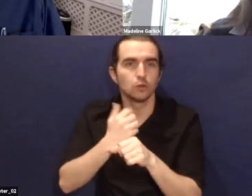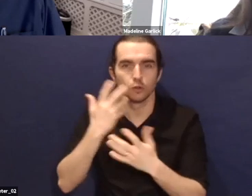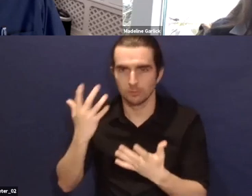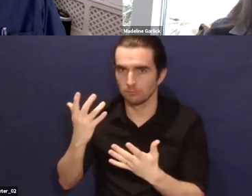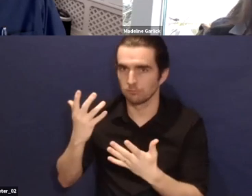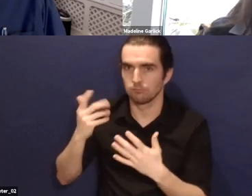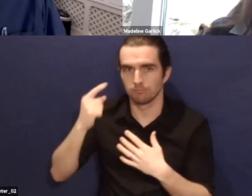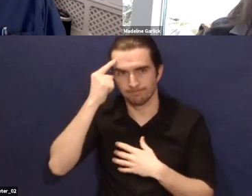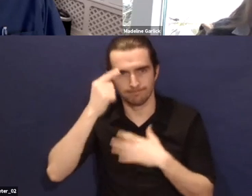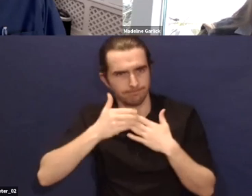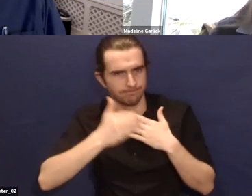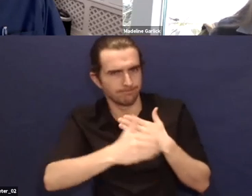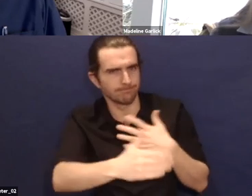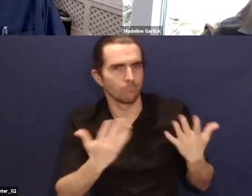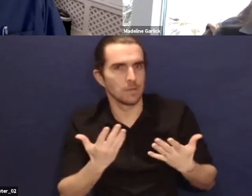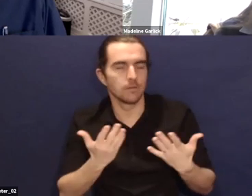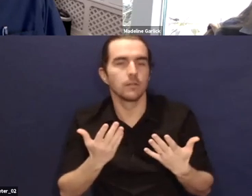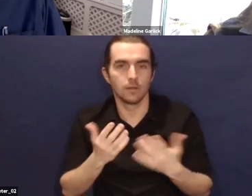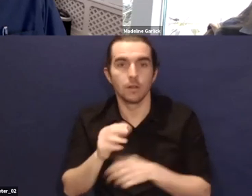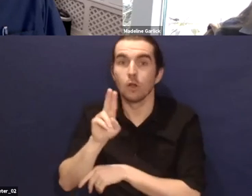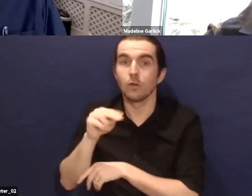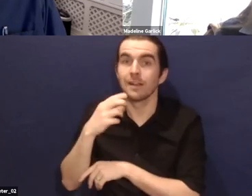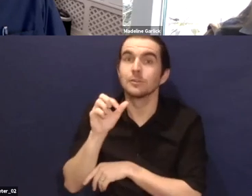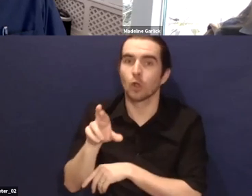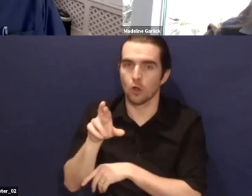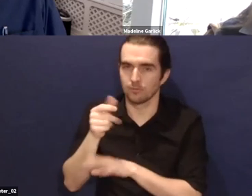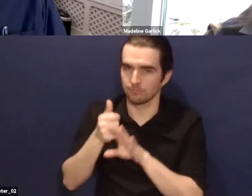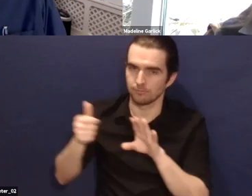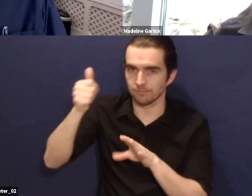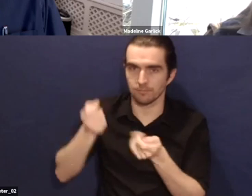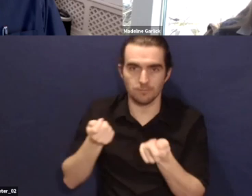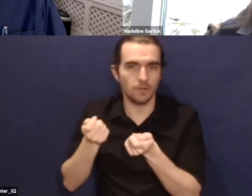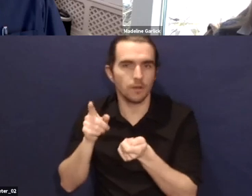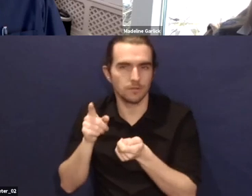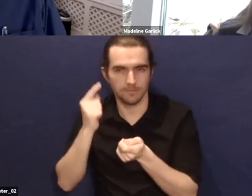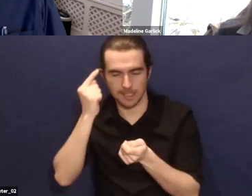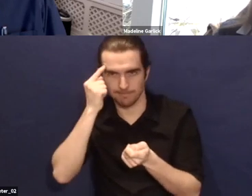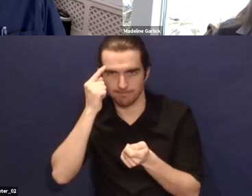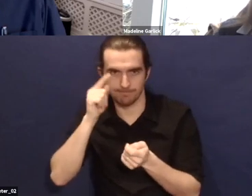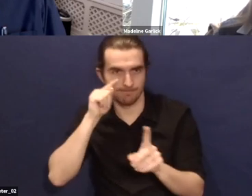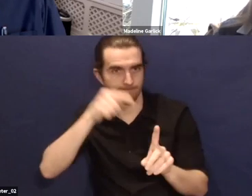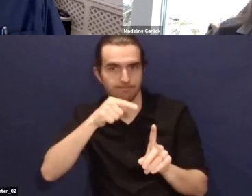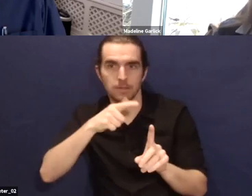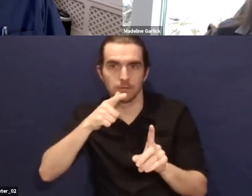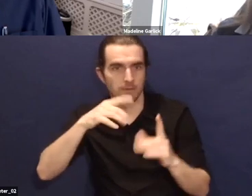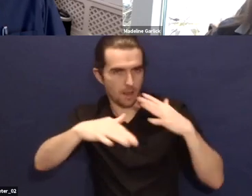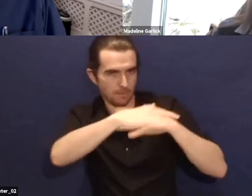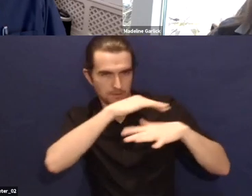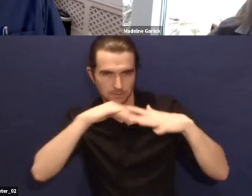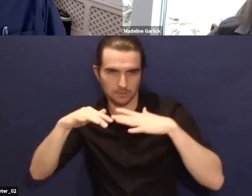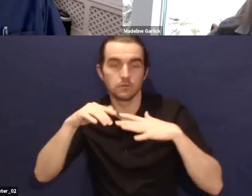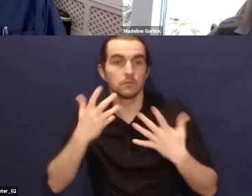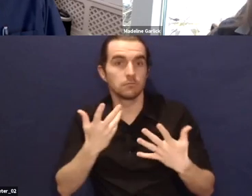is going to face in years to come. And his special advisor on climate action is working on developing a climate